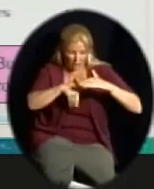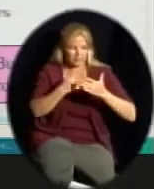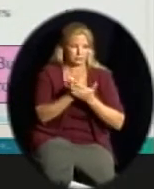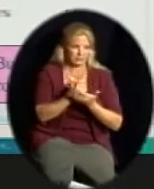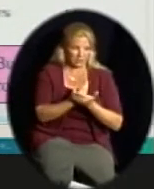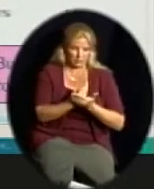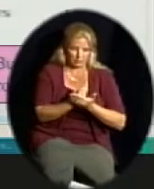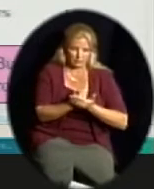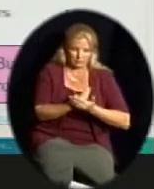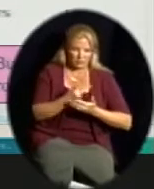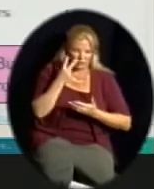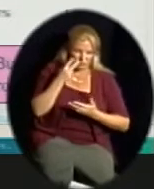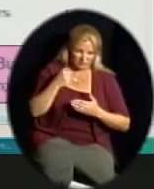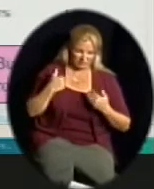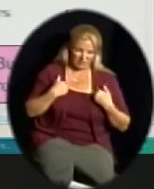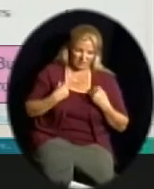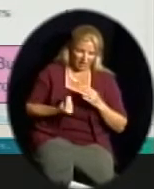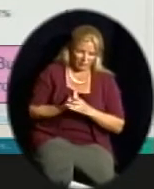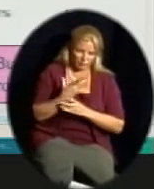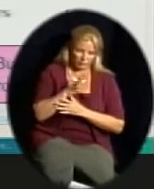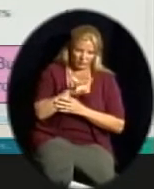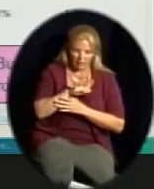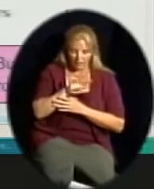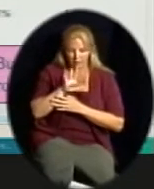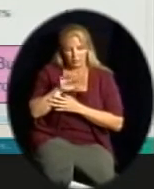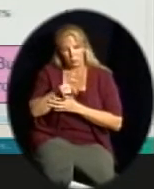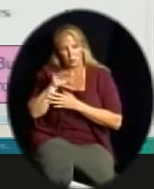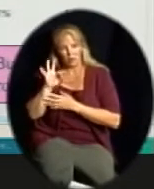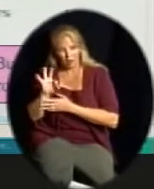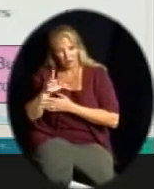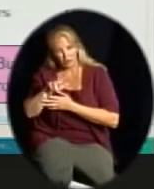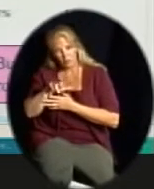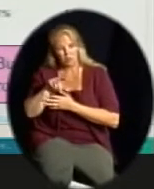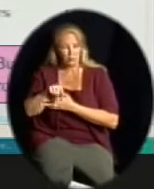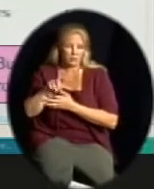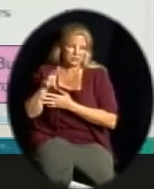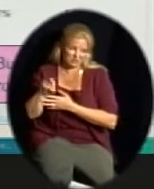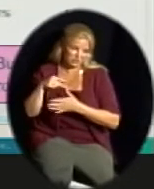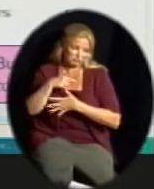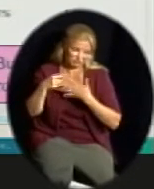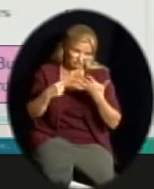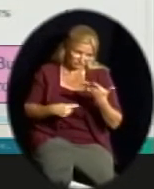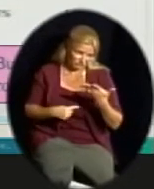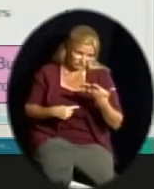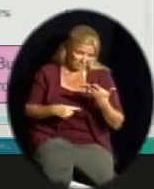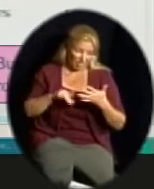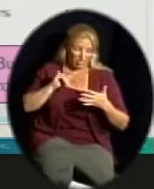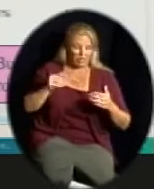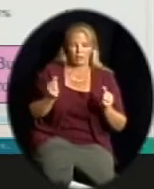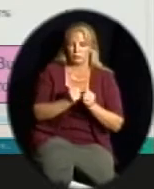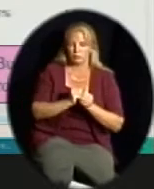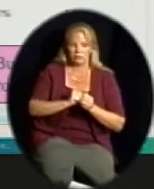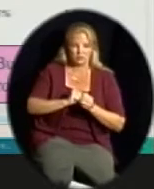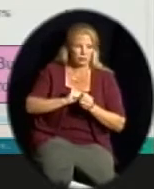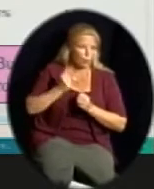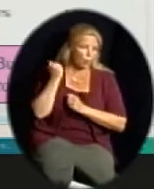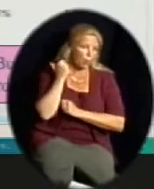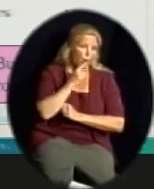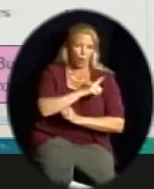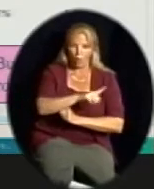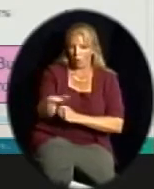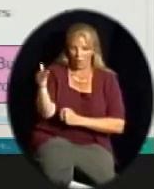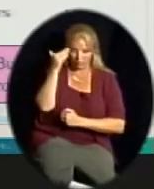growth of 5.9, 4.6, 3.6, 2.8. That's with all the knowledge we have available to